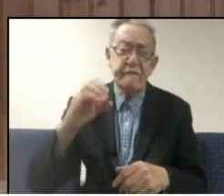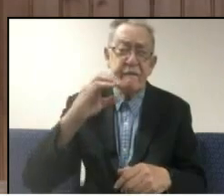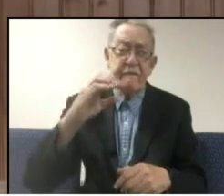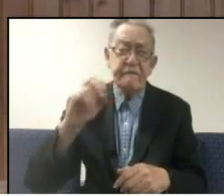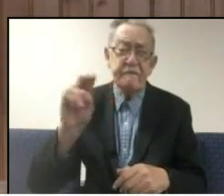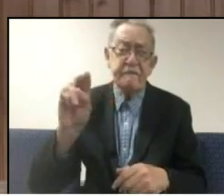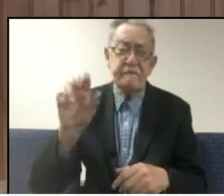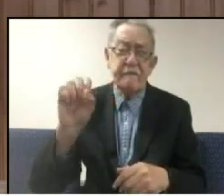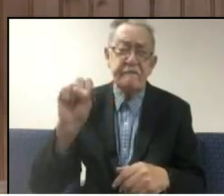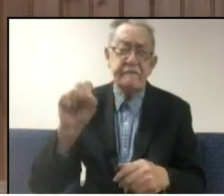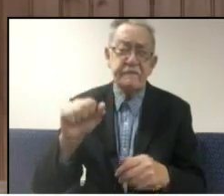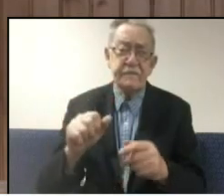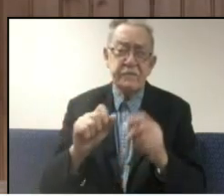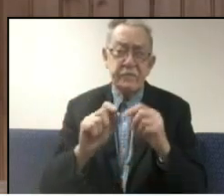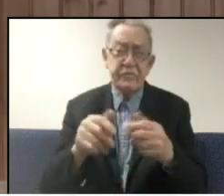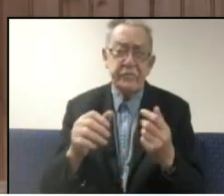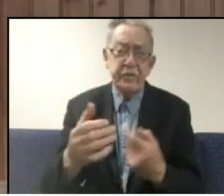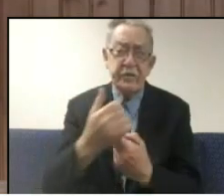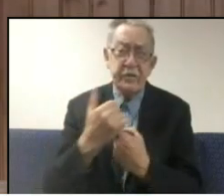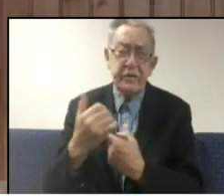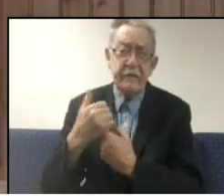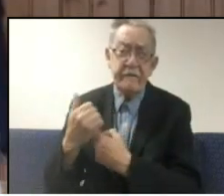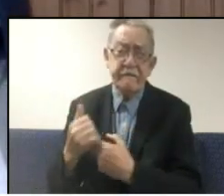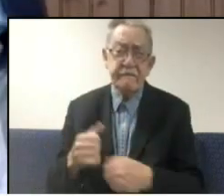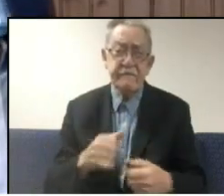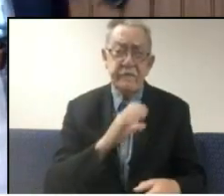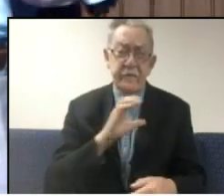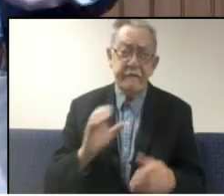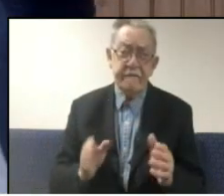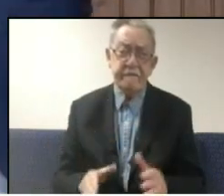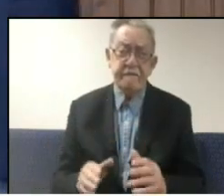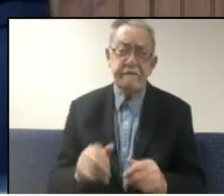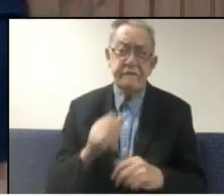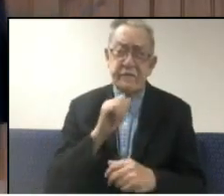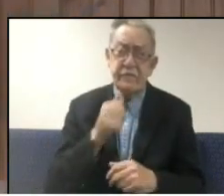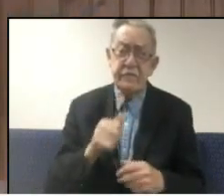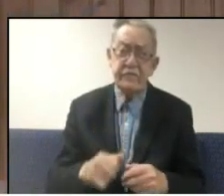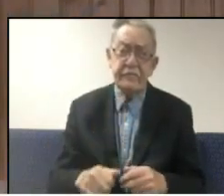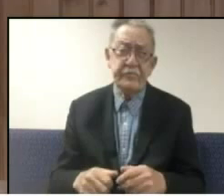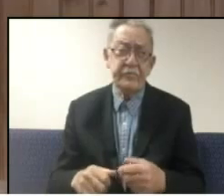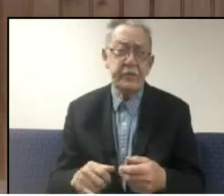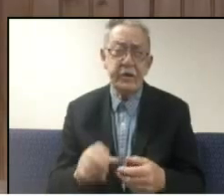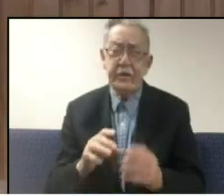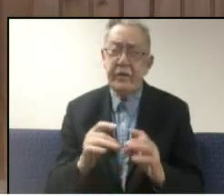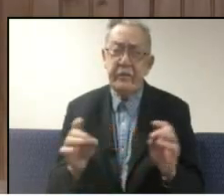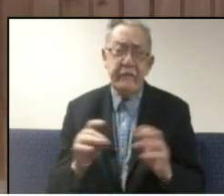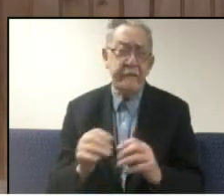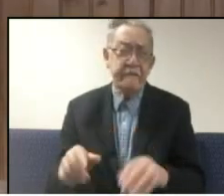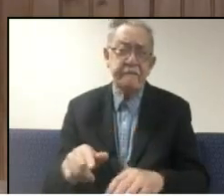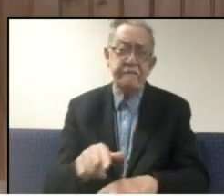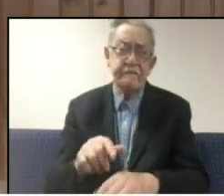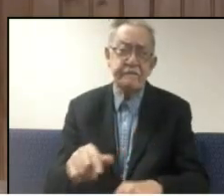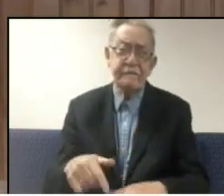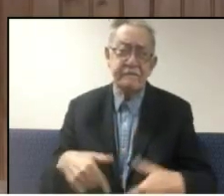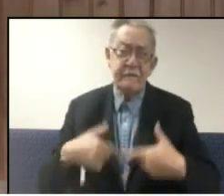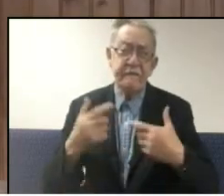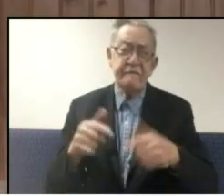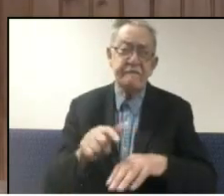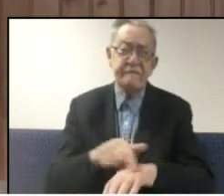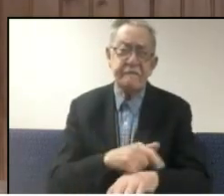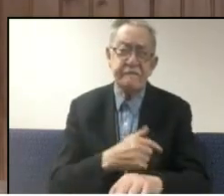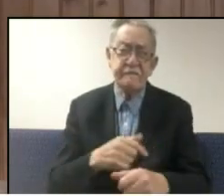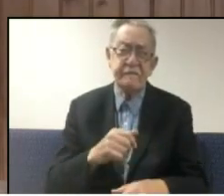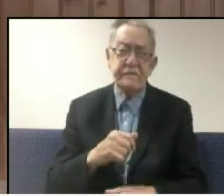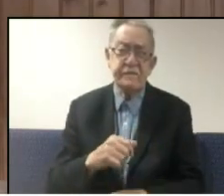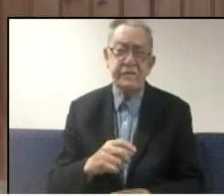his story is not a story of lifelong Christian discipleship. And I keep mentioning that